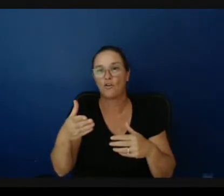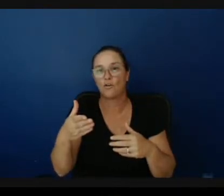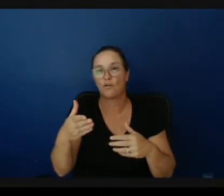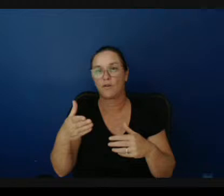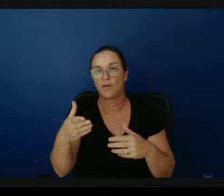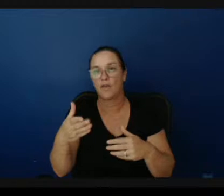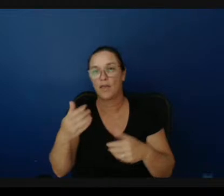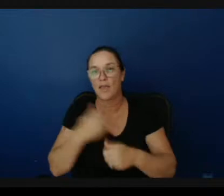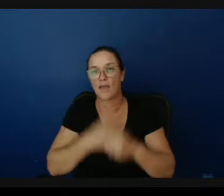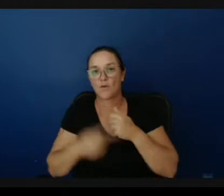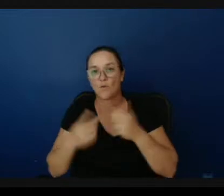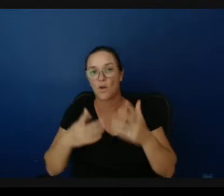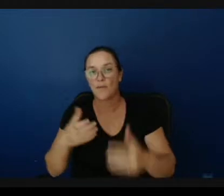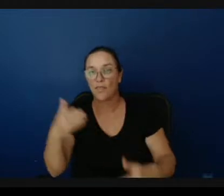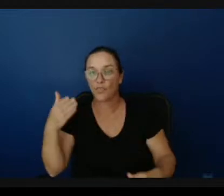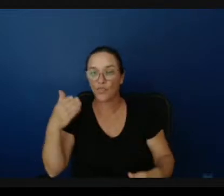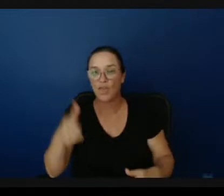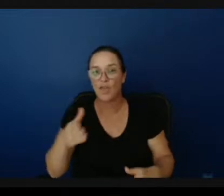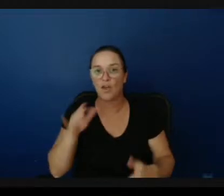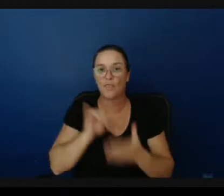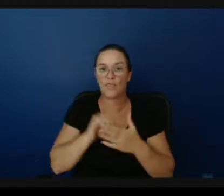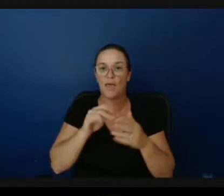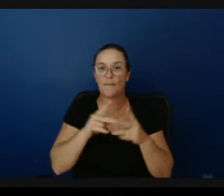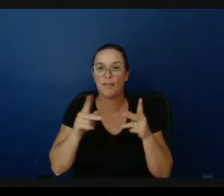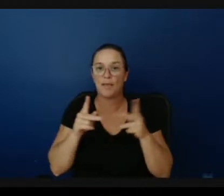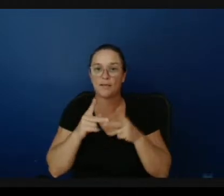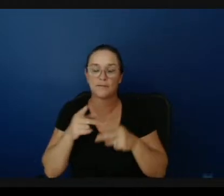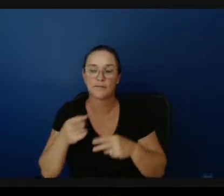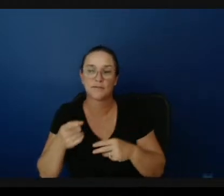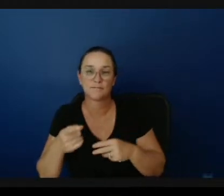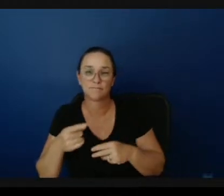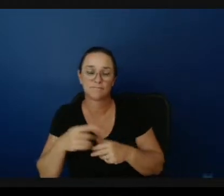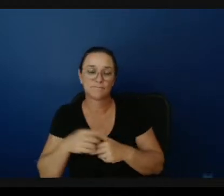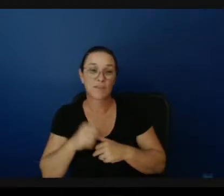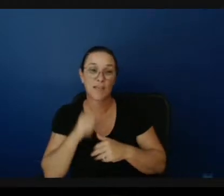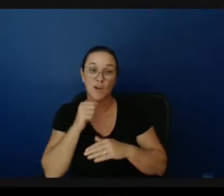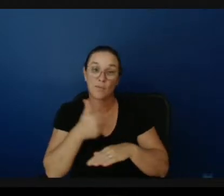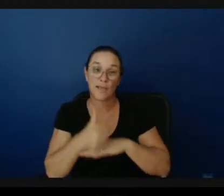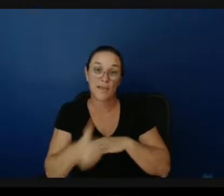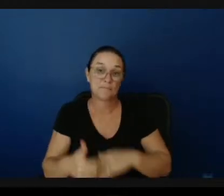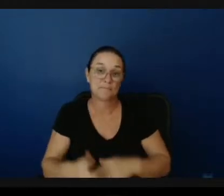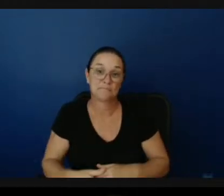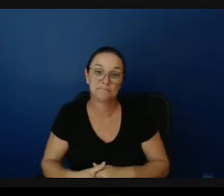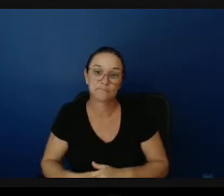be right there. Yeah, and I don't blame them. Carter with that one.